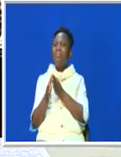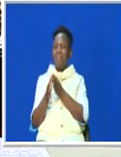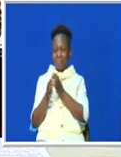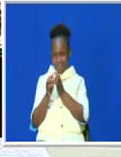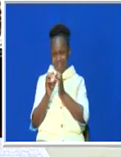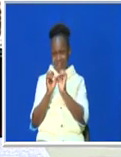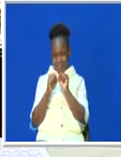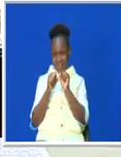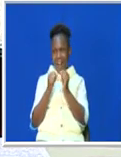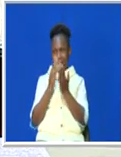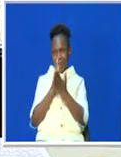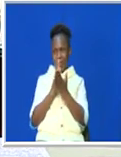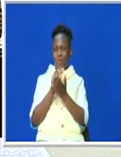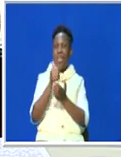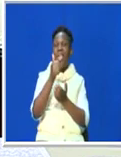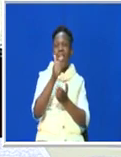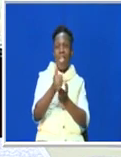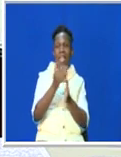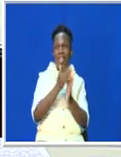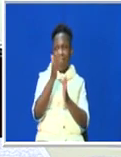Yeah, A. Strip A